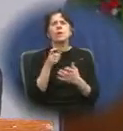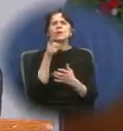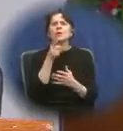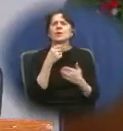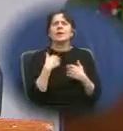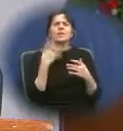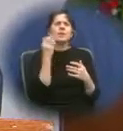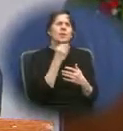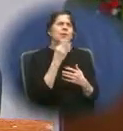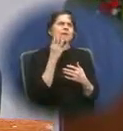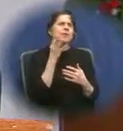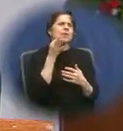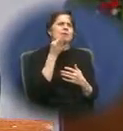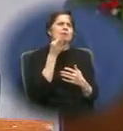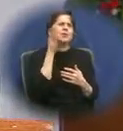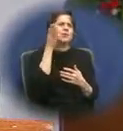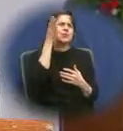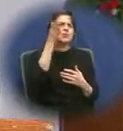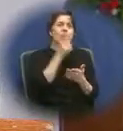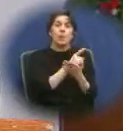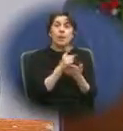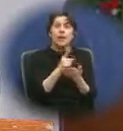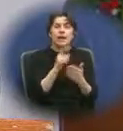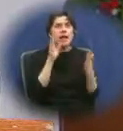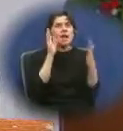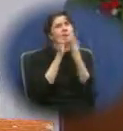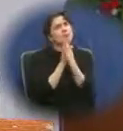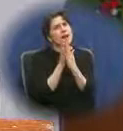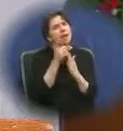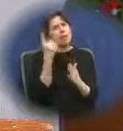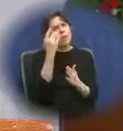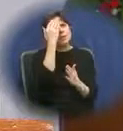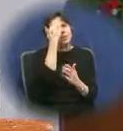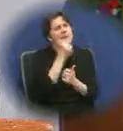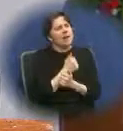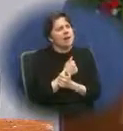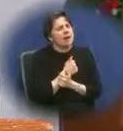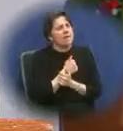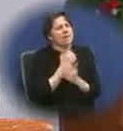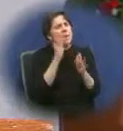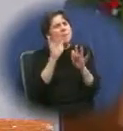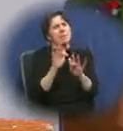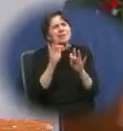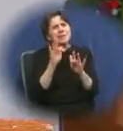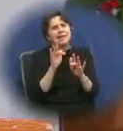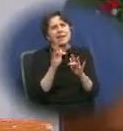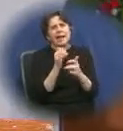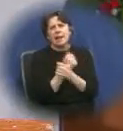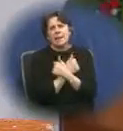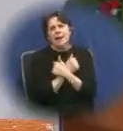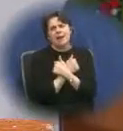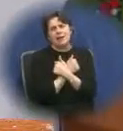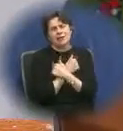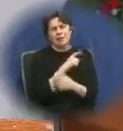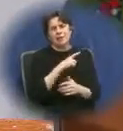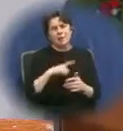week and pray that you always know the love, mercy, and compassion of the Lord in your life.